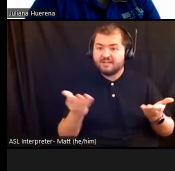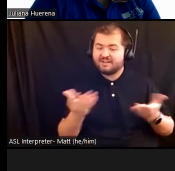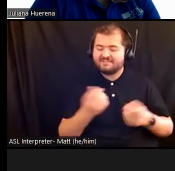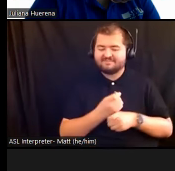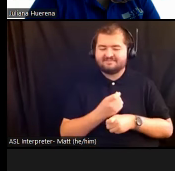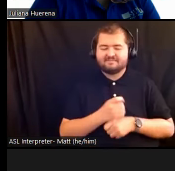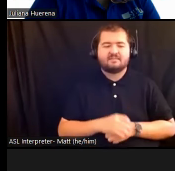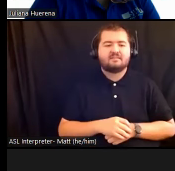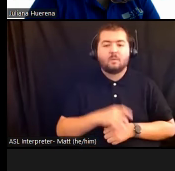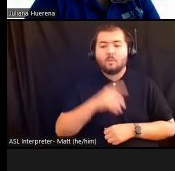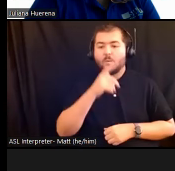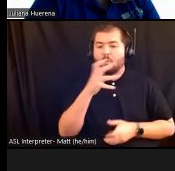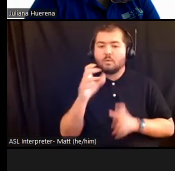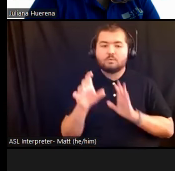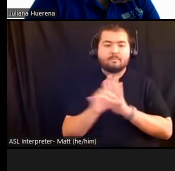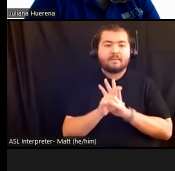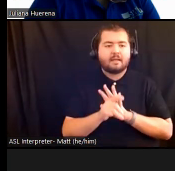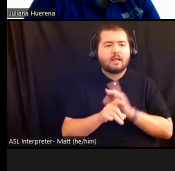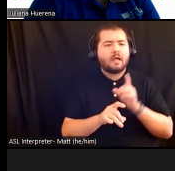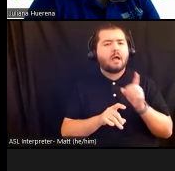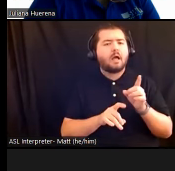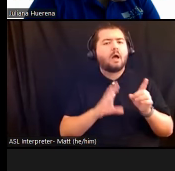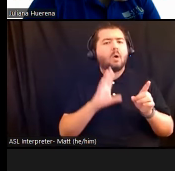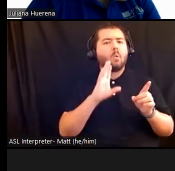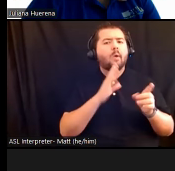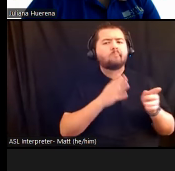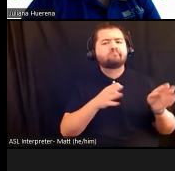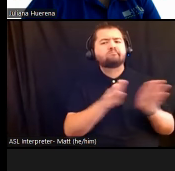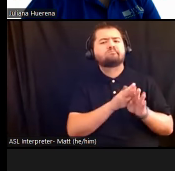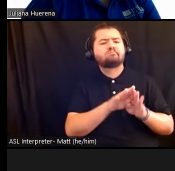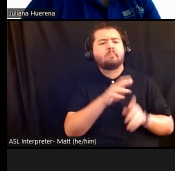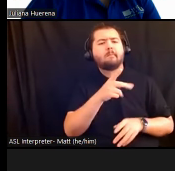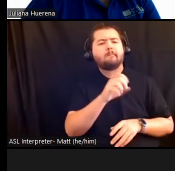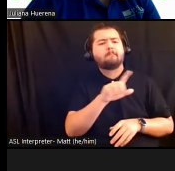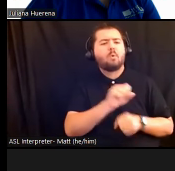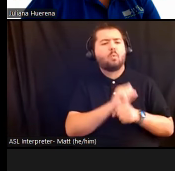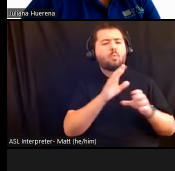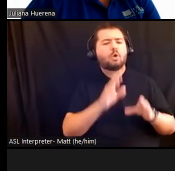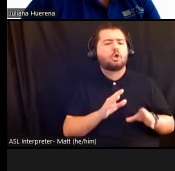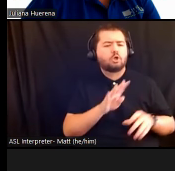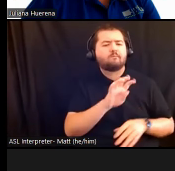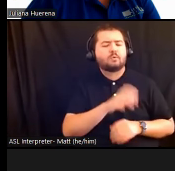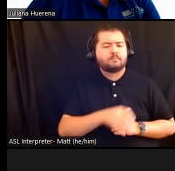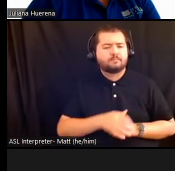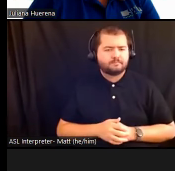to pick something out? Who wants to Let's select? finish the poll workers category, please.